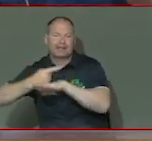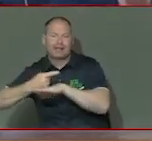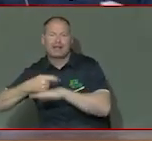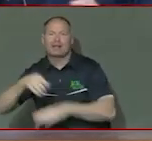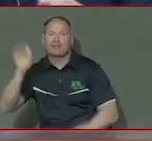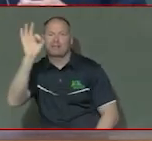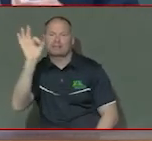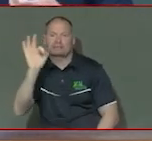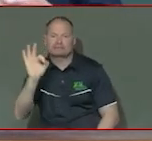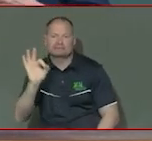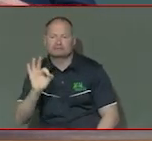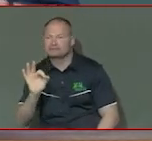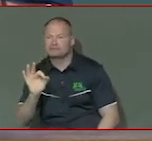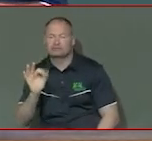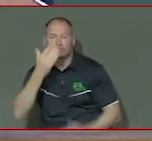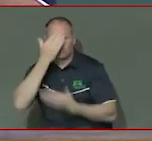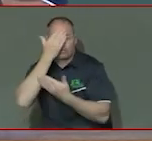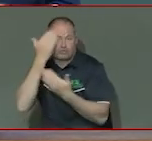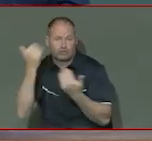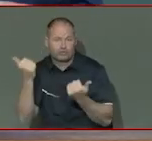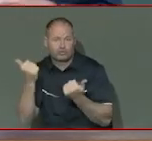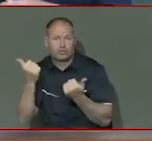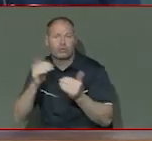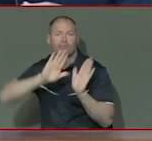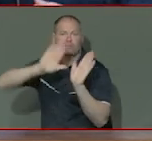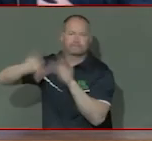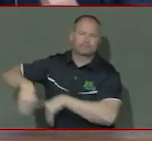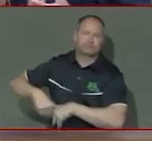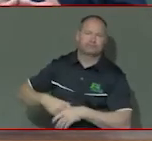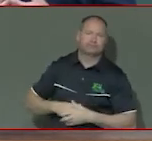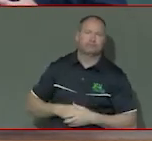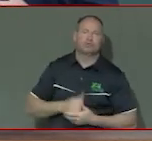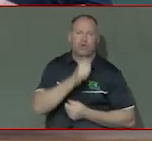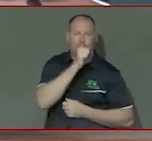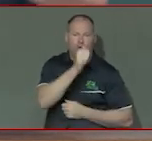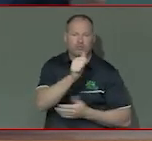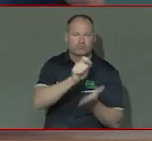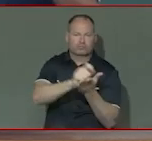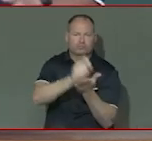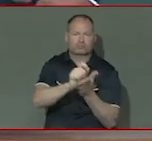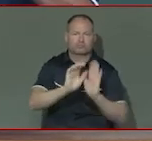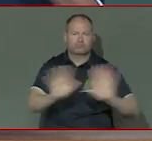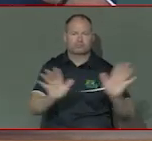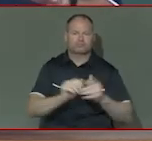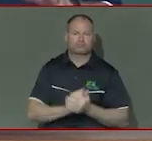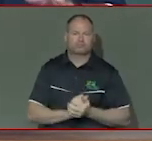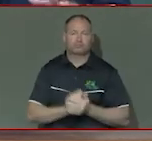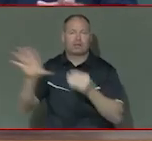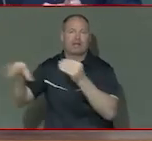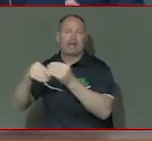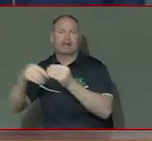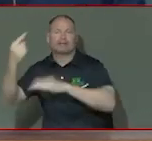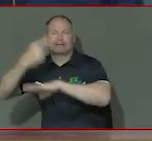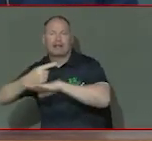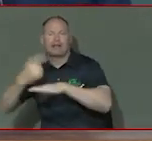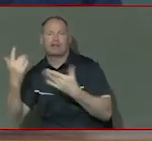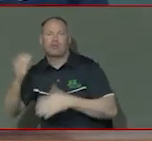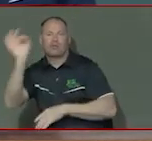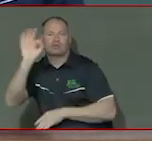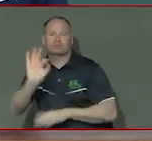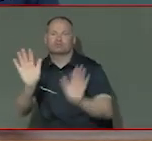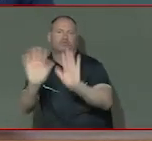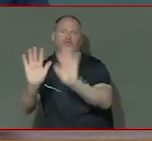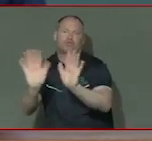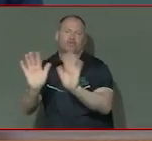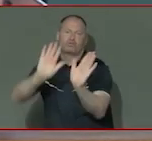this now days or is it a percentage or what, just write the answer. Don't write anything else. All right.